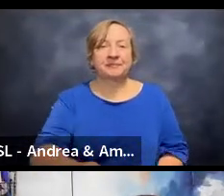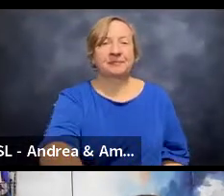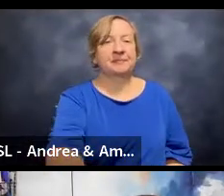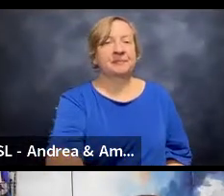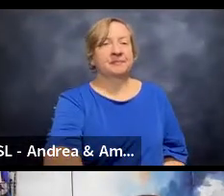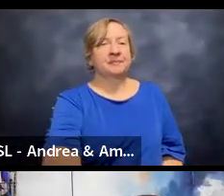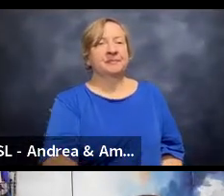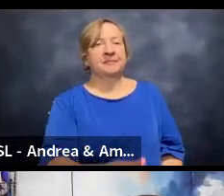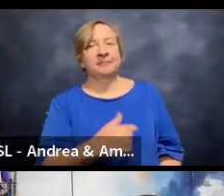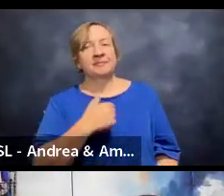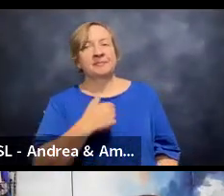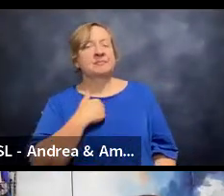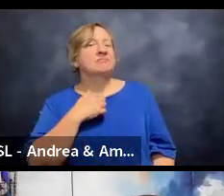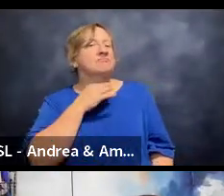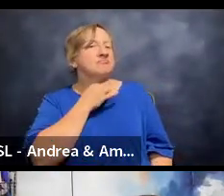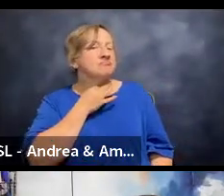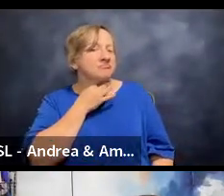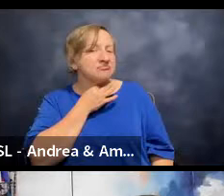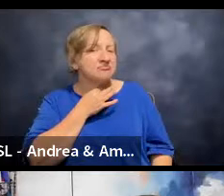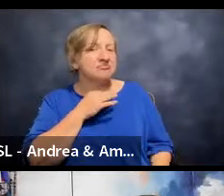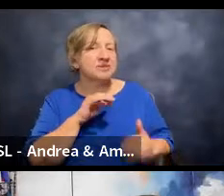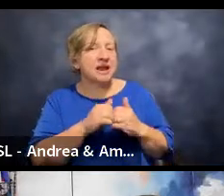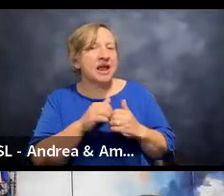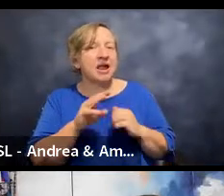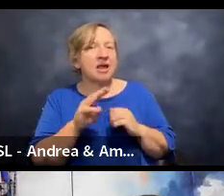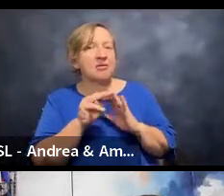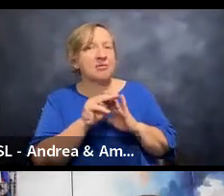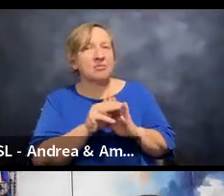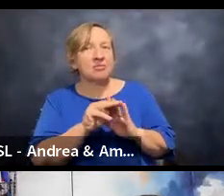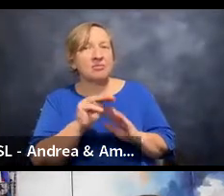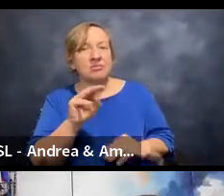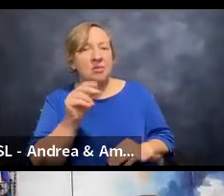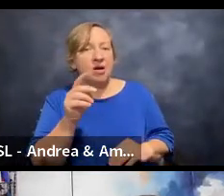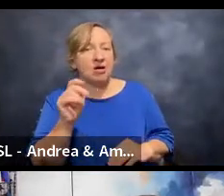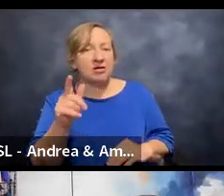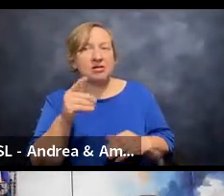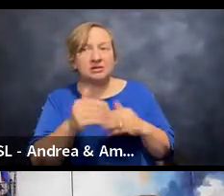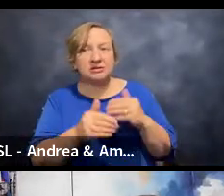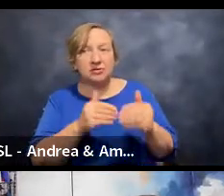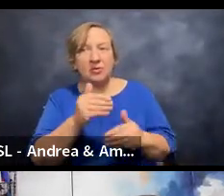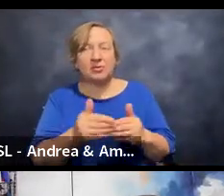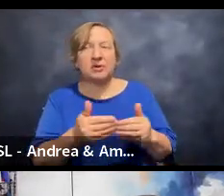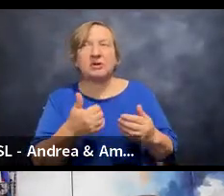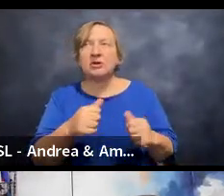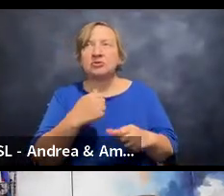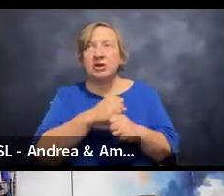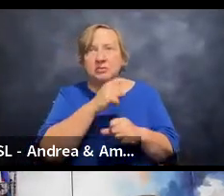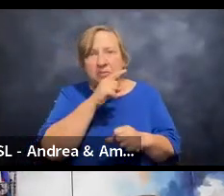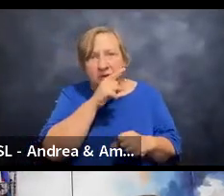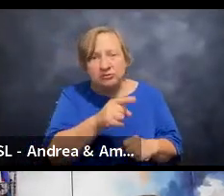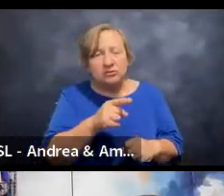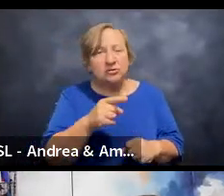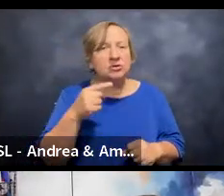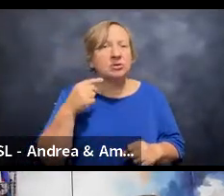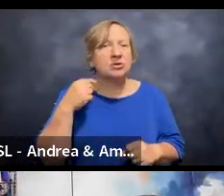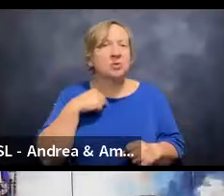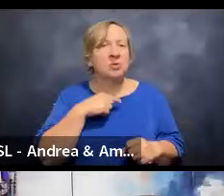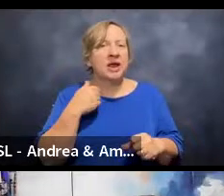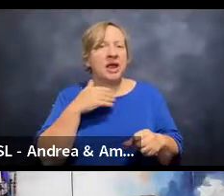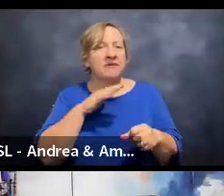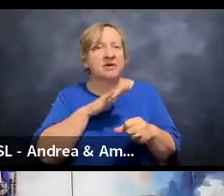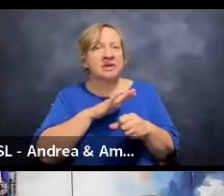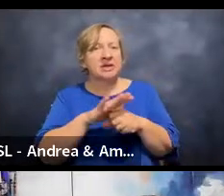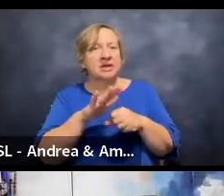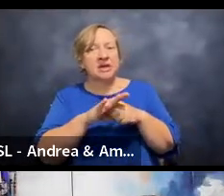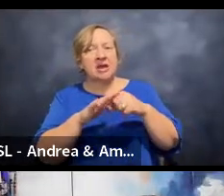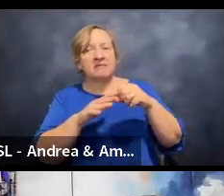Yeah, I'm curious how the modeling is going for trying to ensure that we have enough clearance under